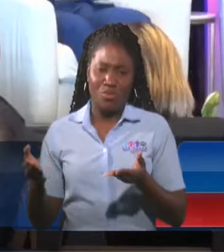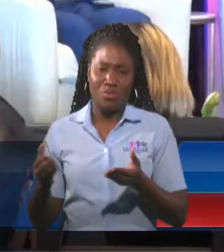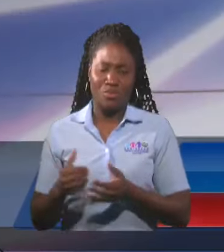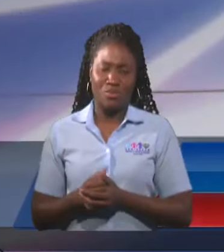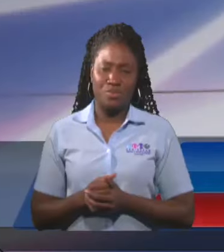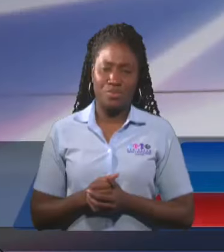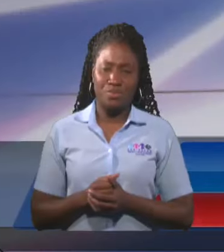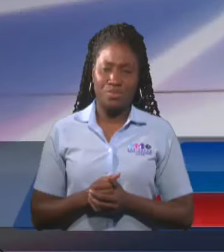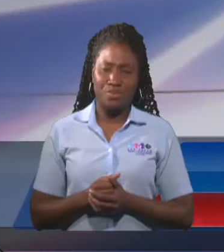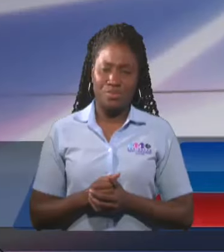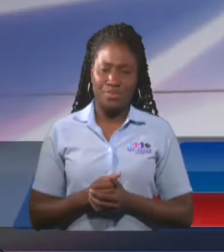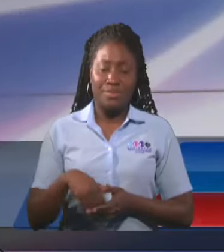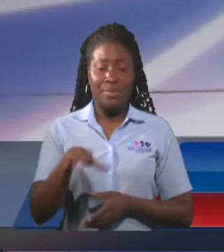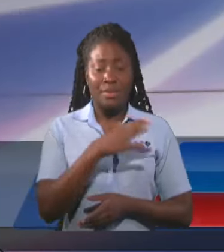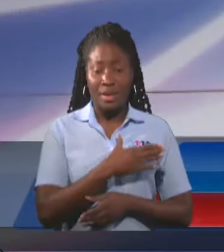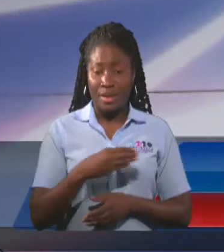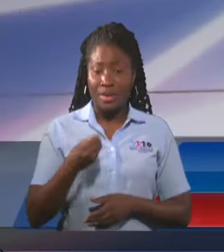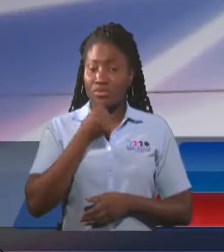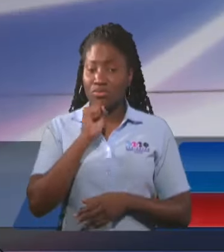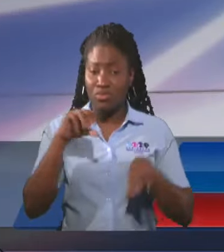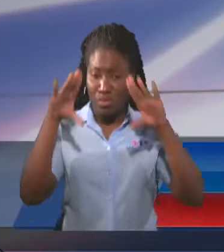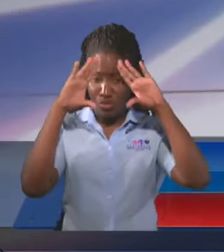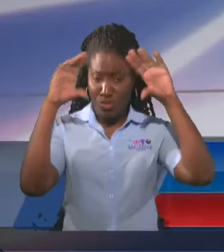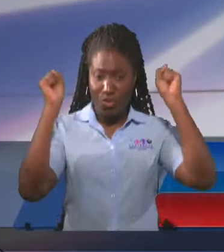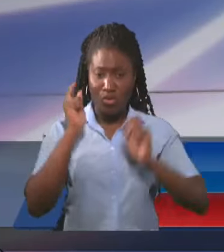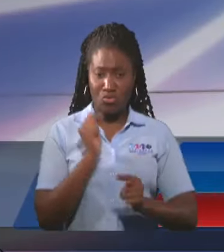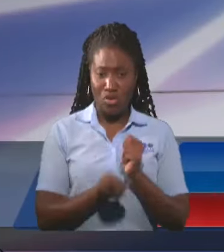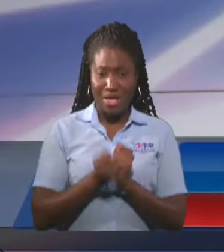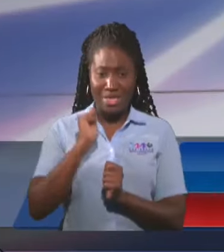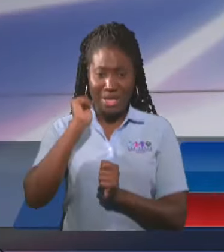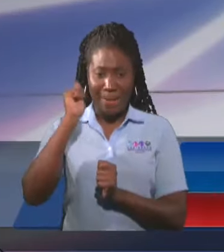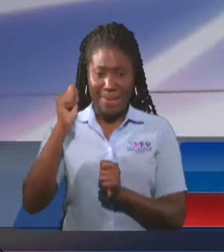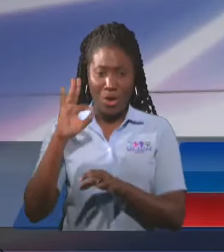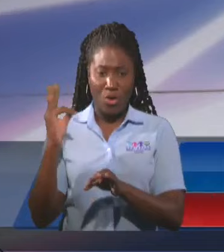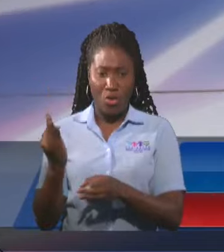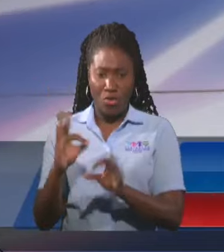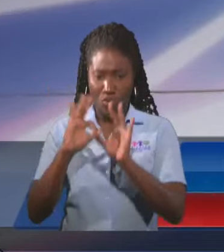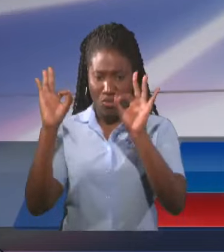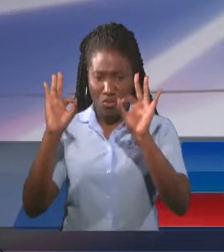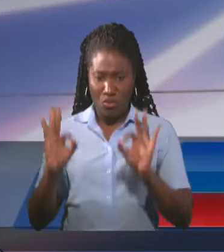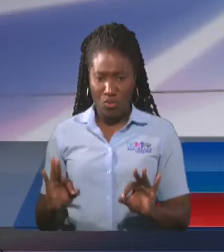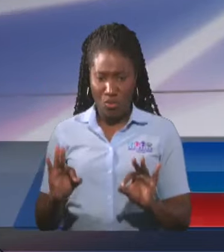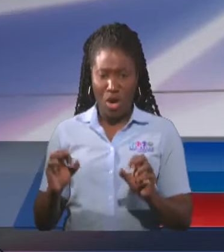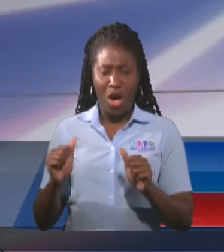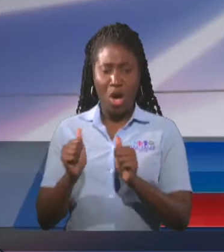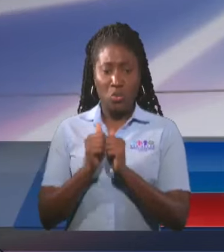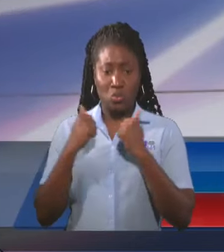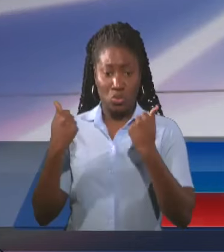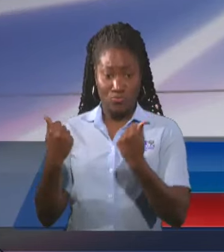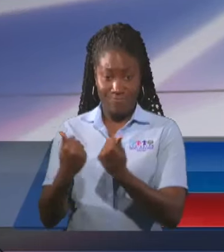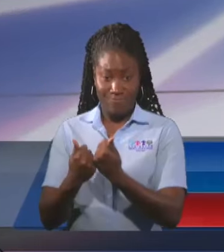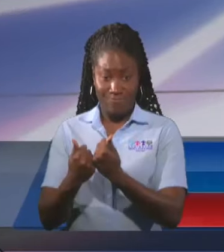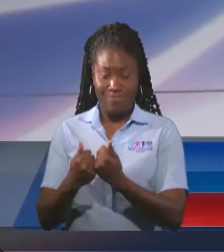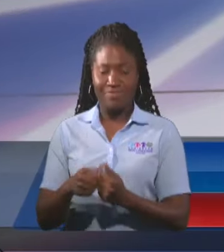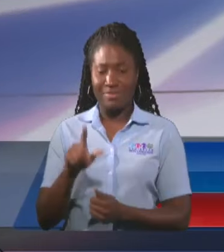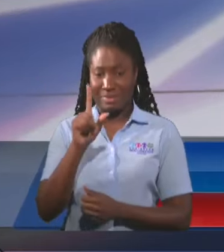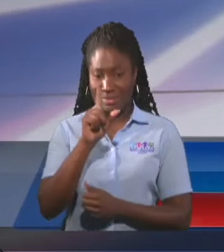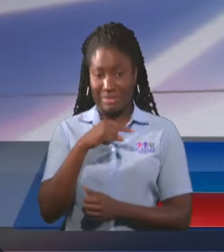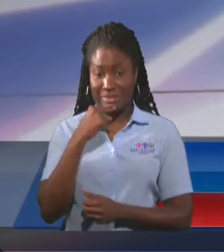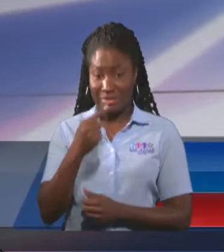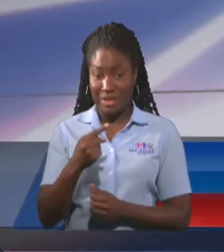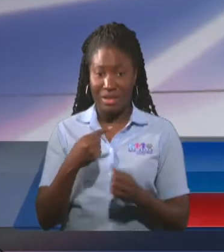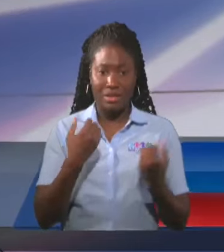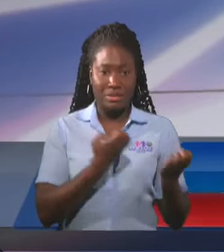growth. And the former president of the Trinidad and Tobago Manufacturers Association, TTME, said exports